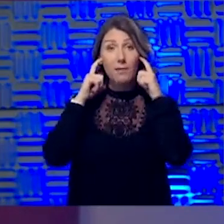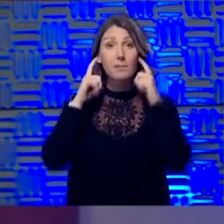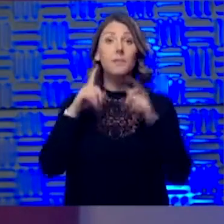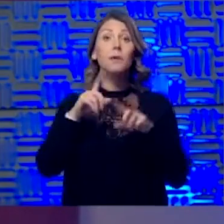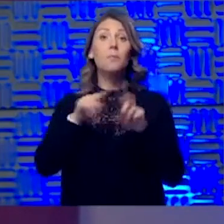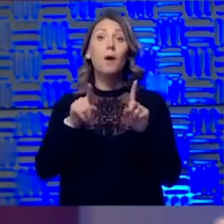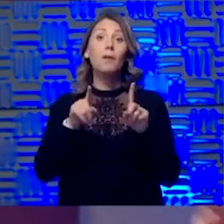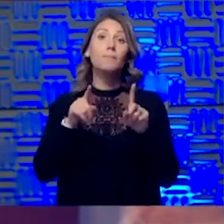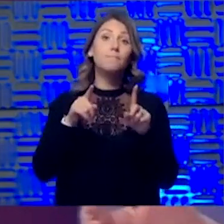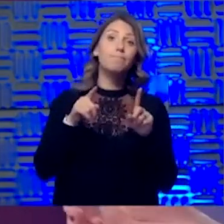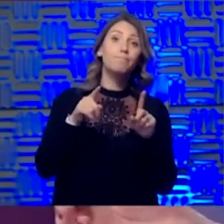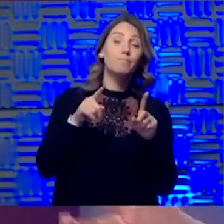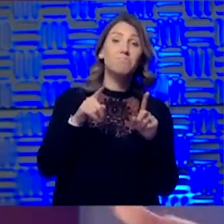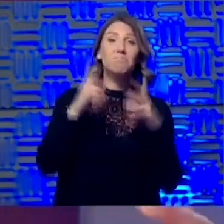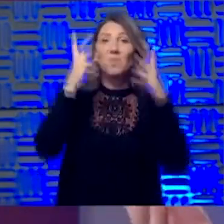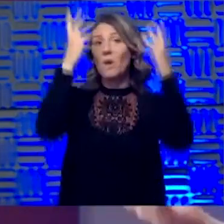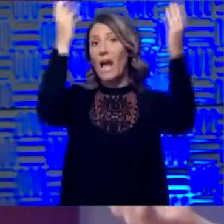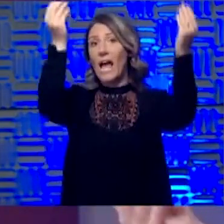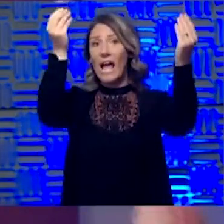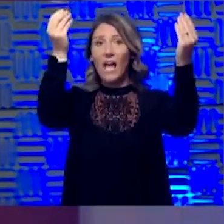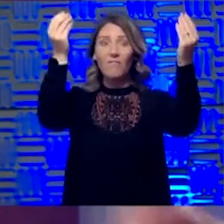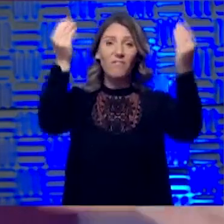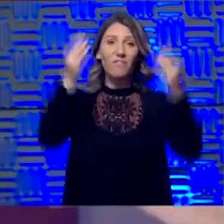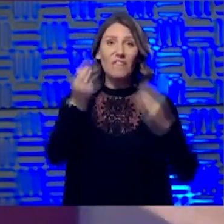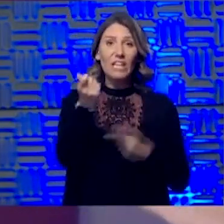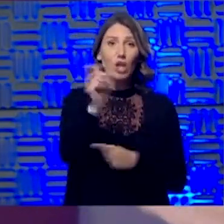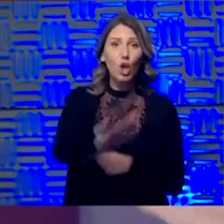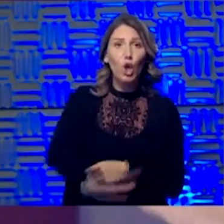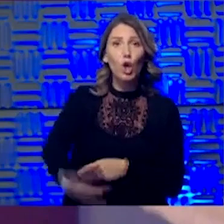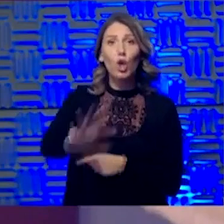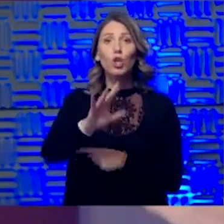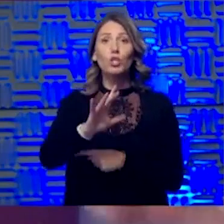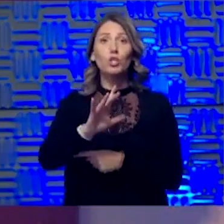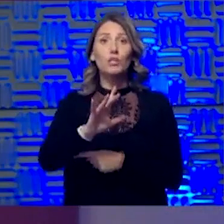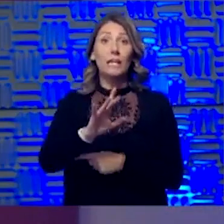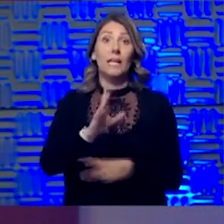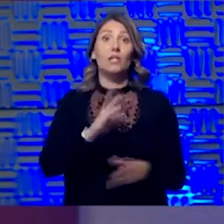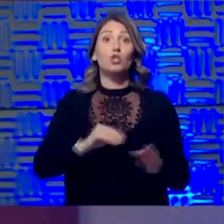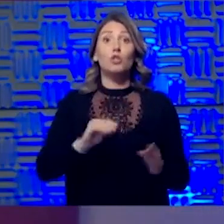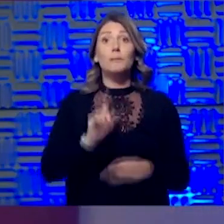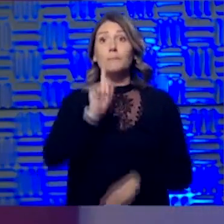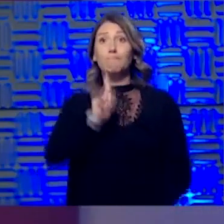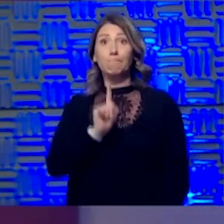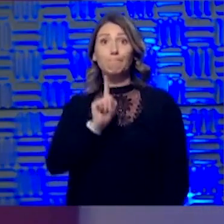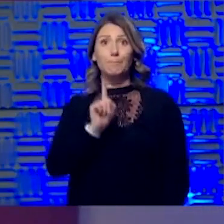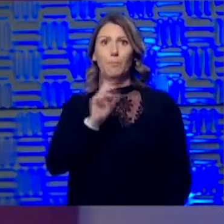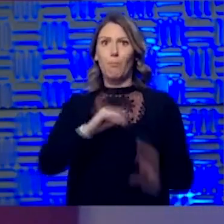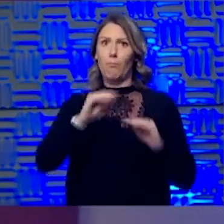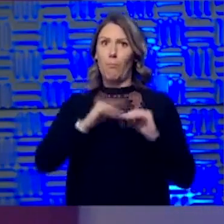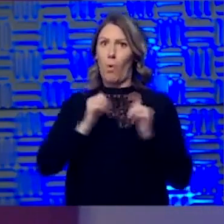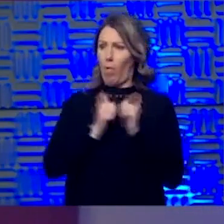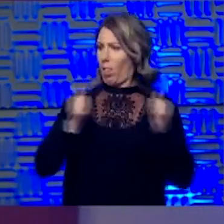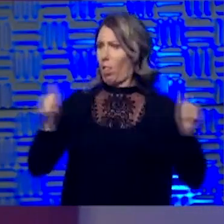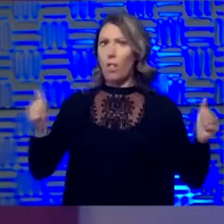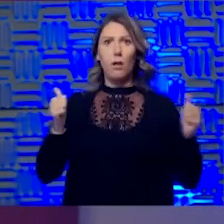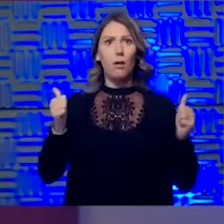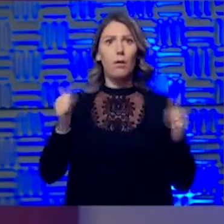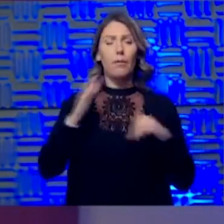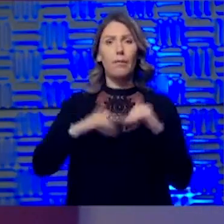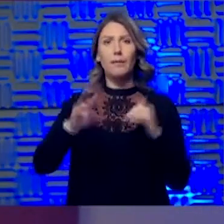you're in the outfield and you're out there by yourself and you're clearly more than 6 feet away from somebody, I mean, baseball